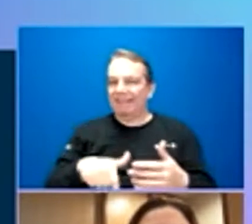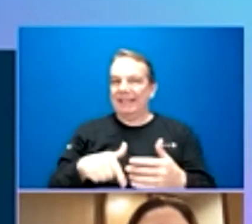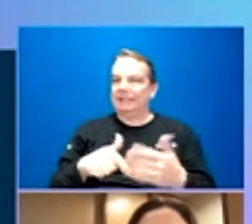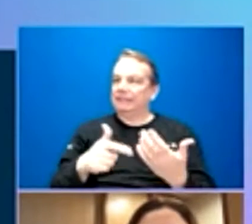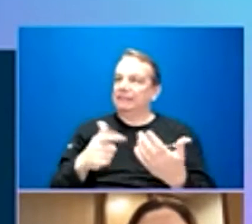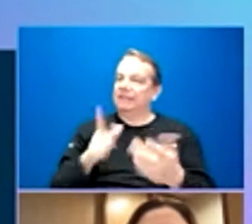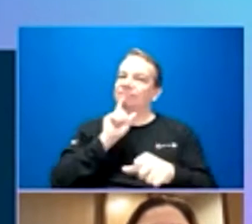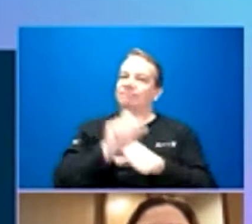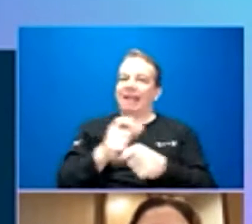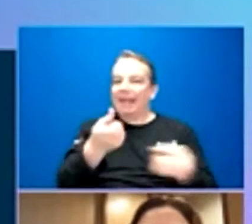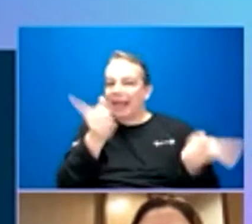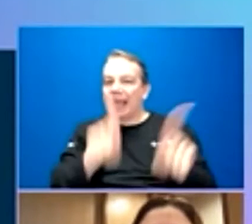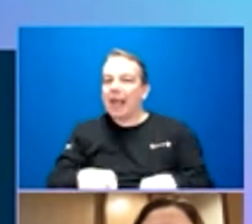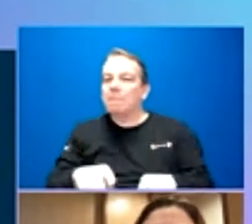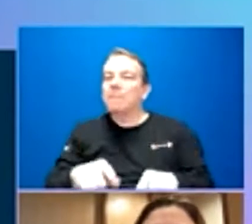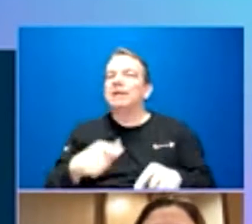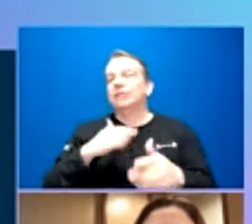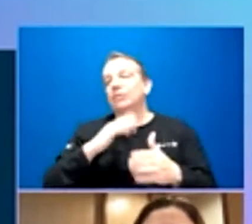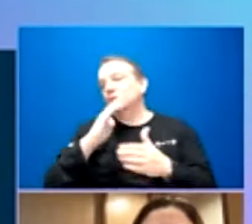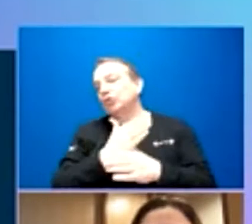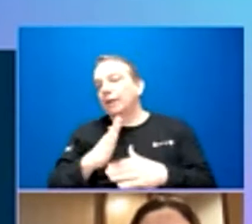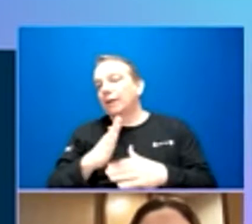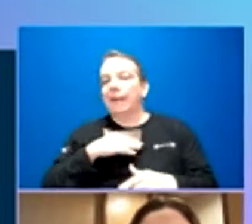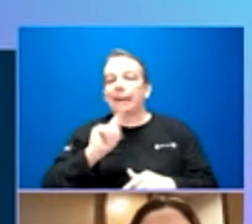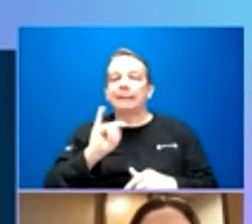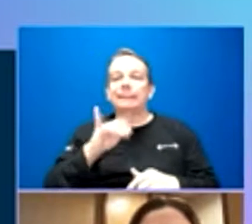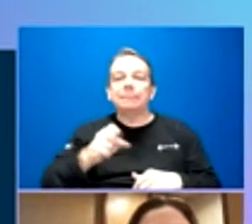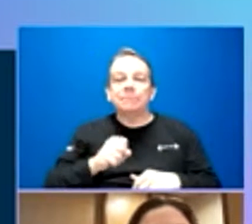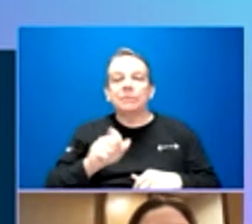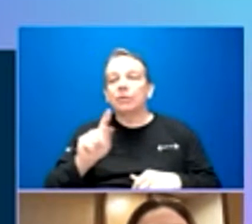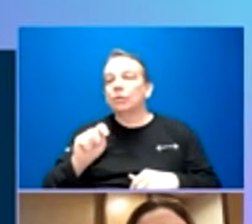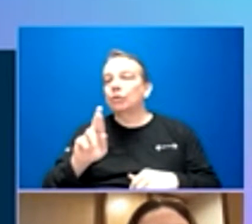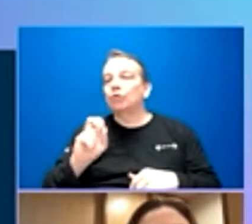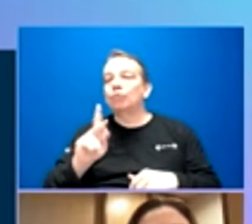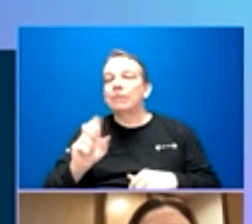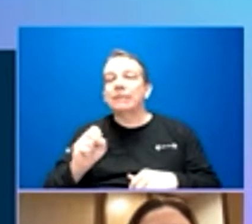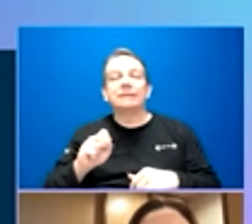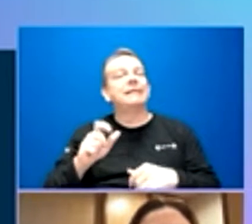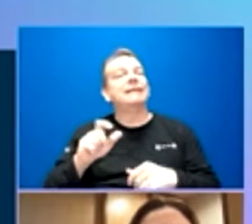be, to share my tips and tricks for accessibility in a corporate context.